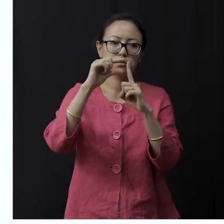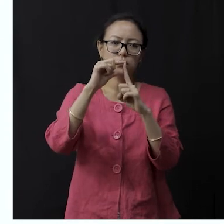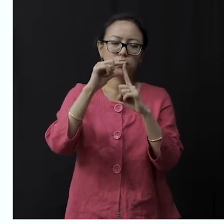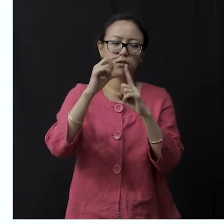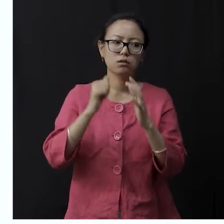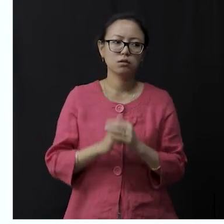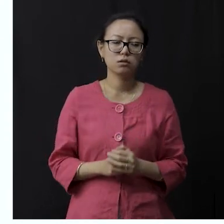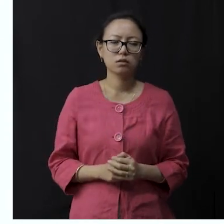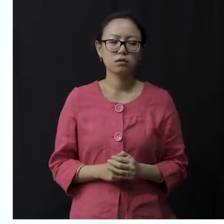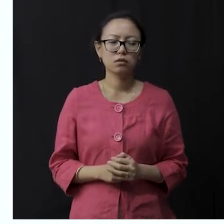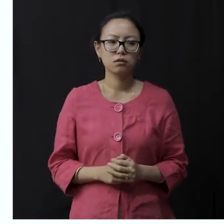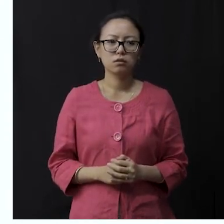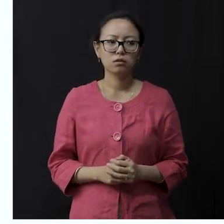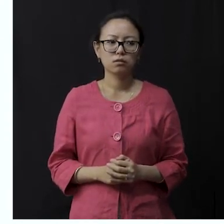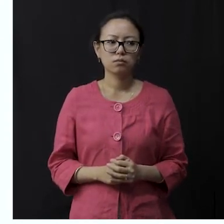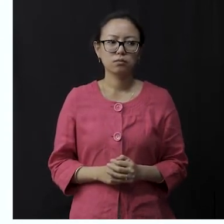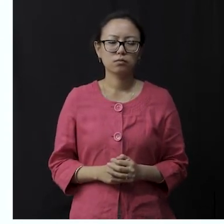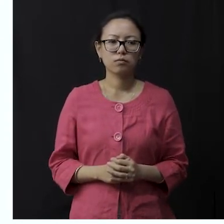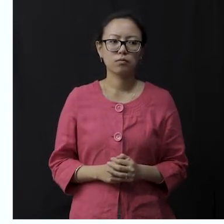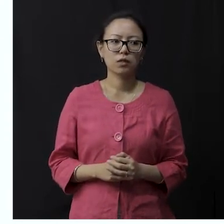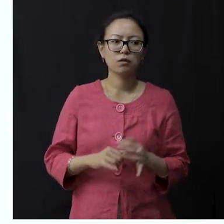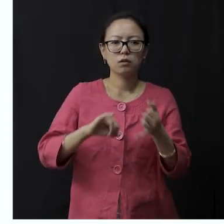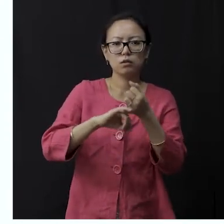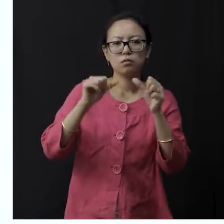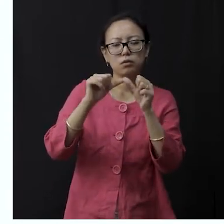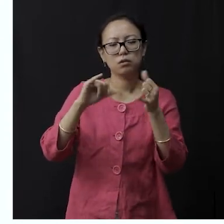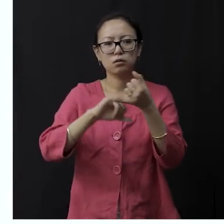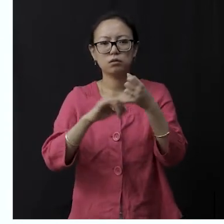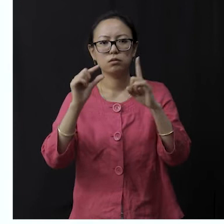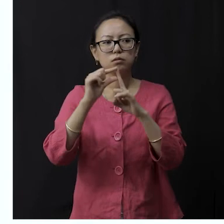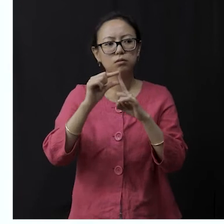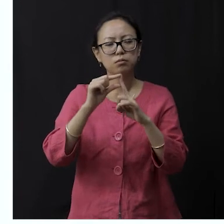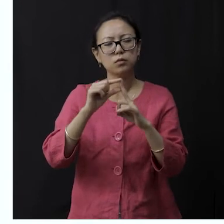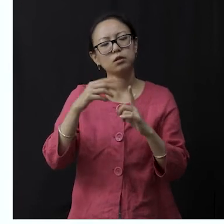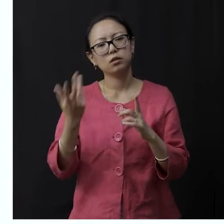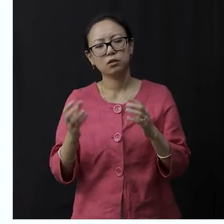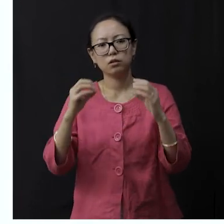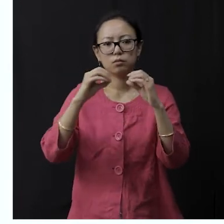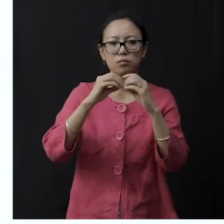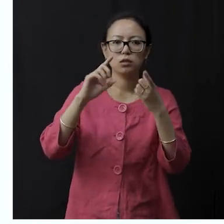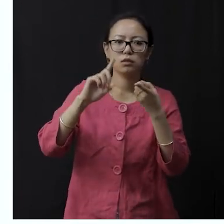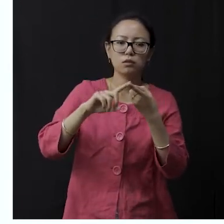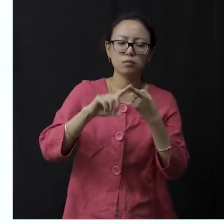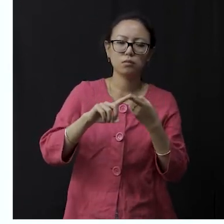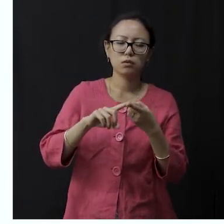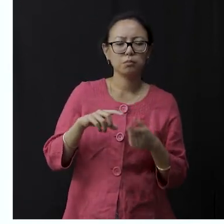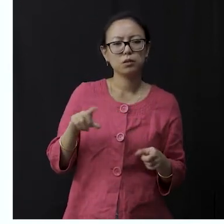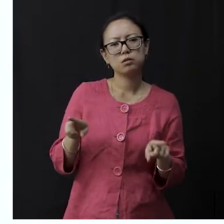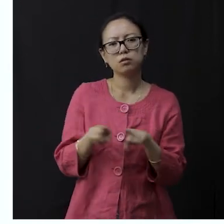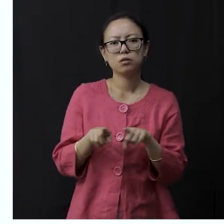W-A-S-P, wasp. This is also like a bee. This is also like a bee, but it is bigger than bee,